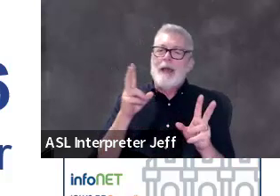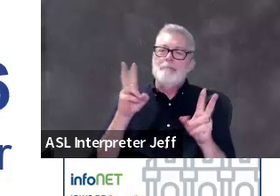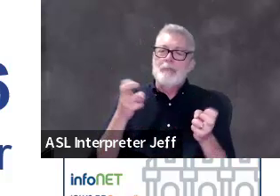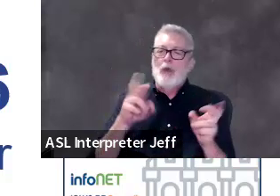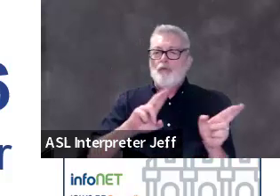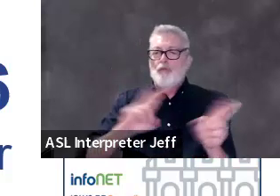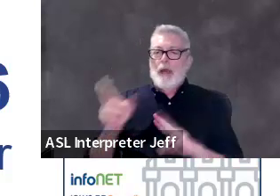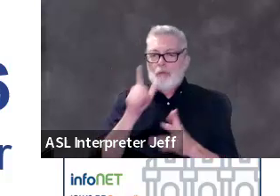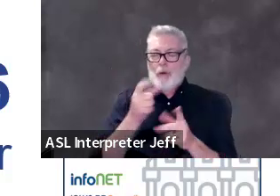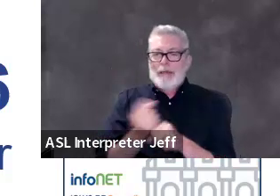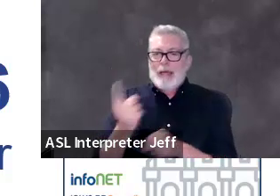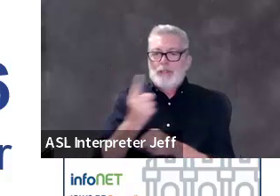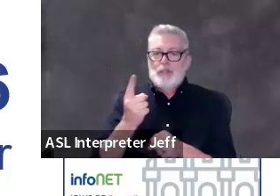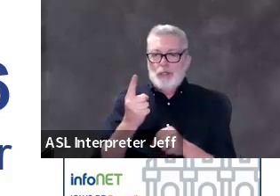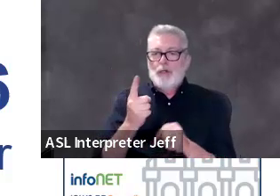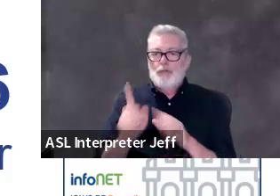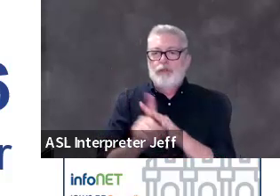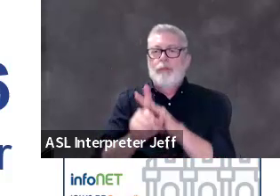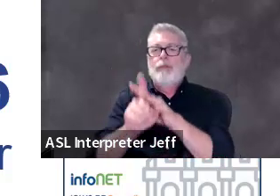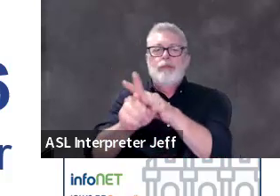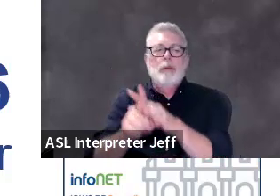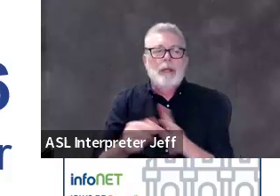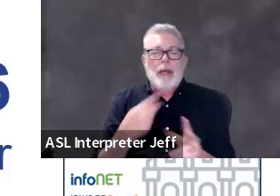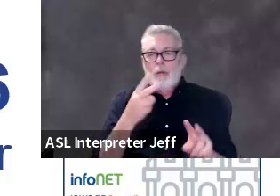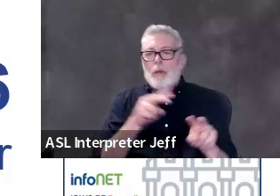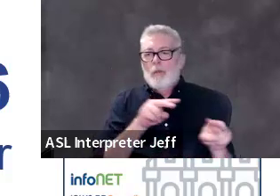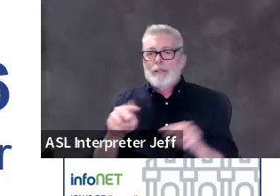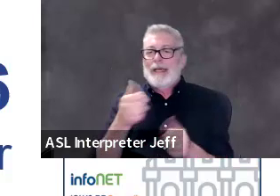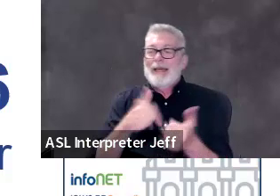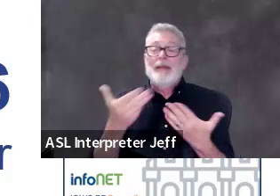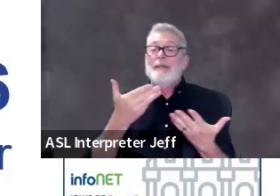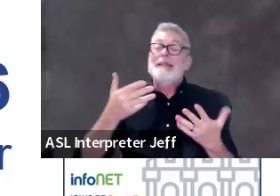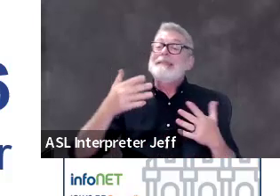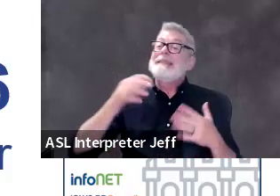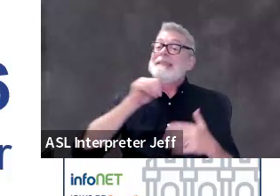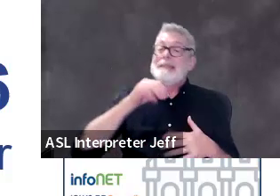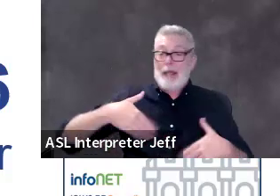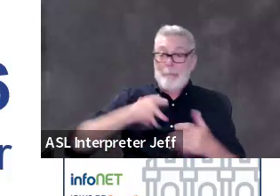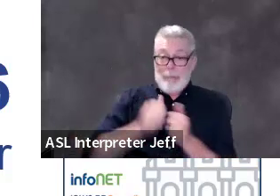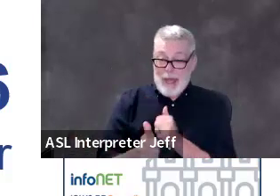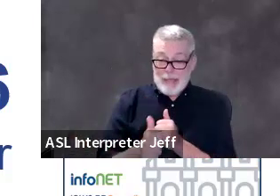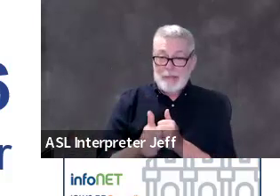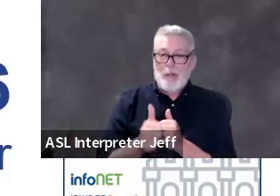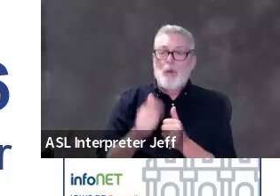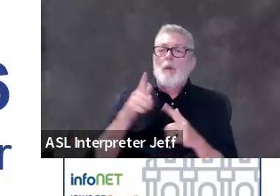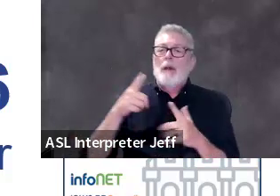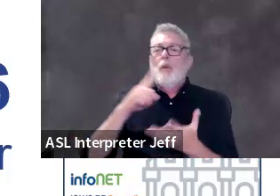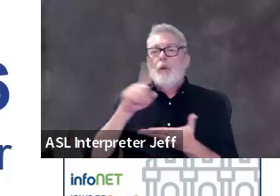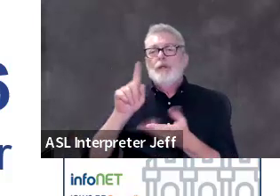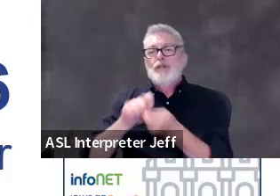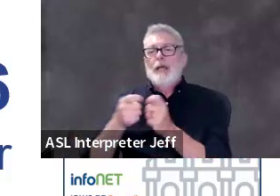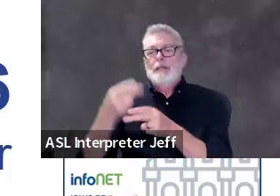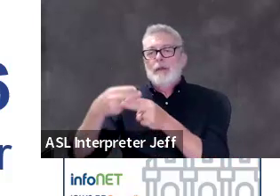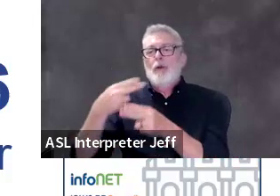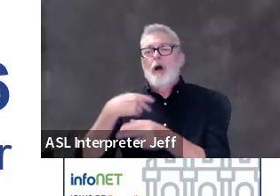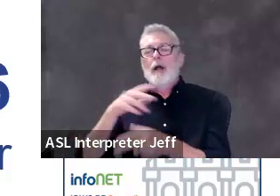when you look at the inactive list on our bill tracker, so anything that didn't make it through will be moved to inactive. Those bills